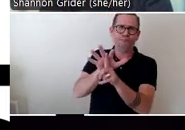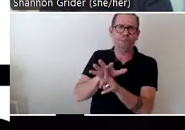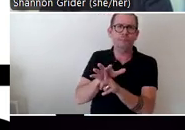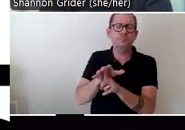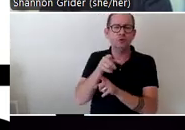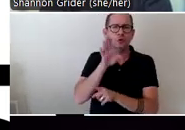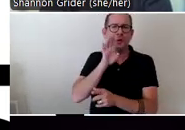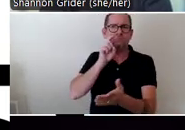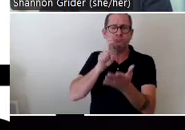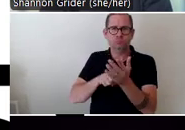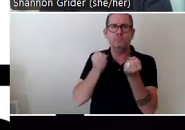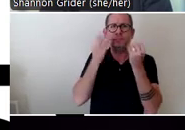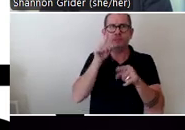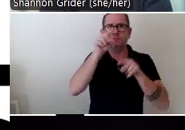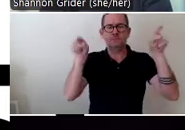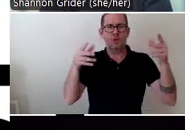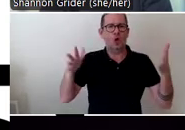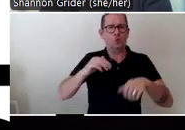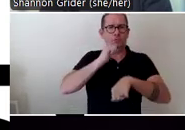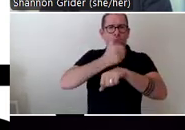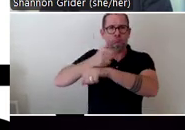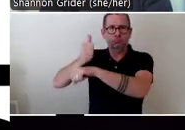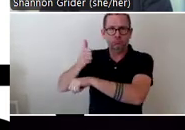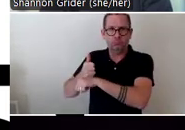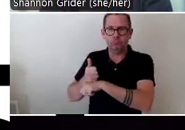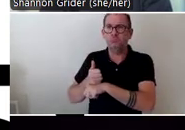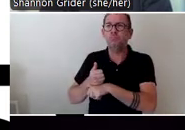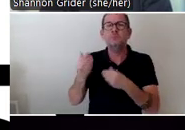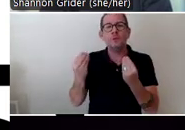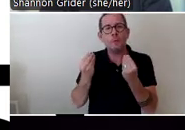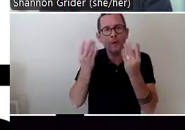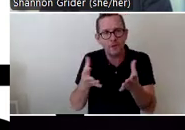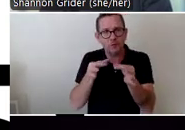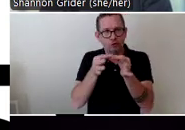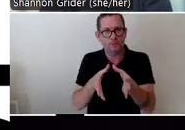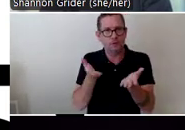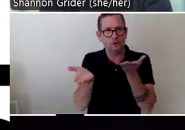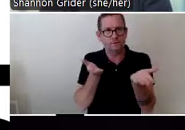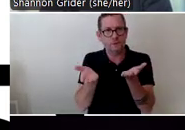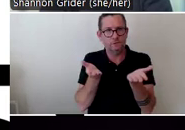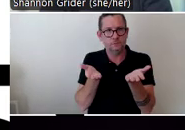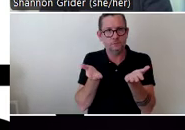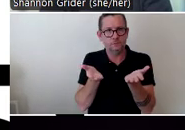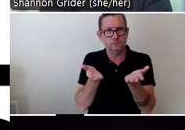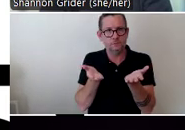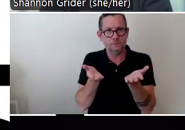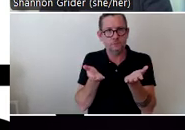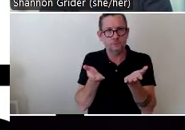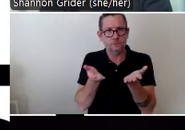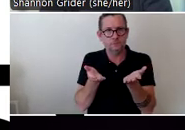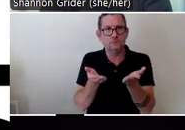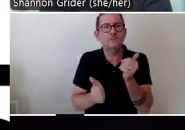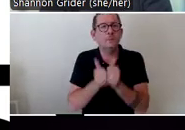The one in the middle, that's the more popular or common symbol that you'll see around. That means that you are